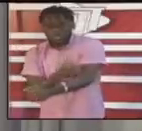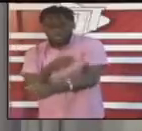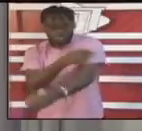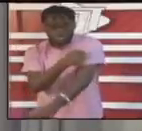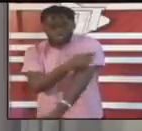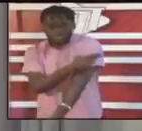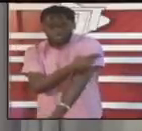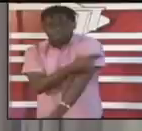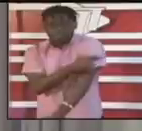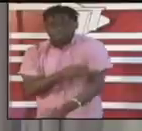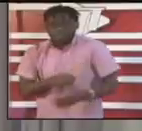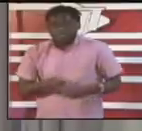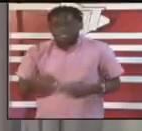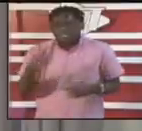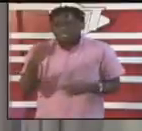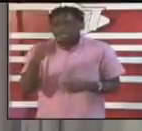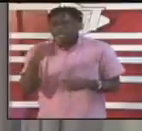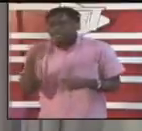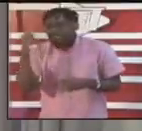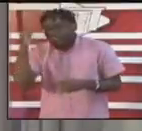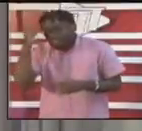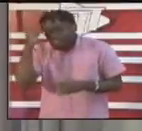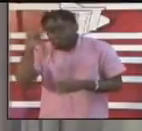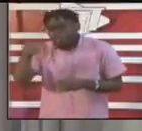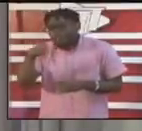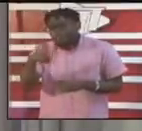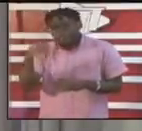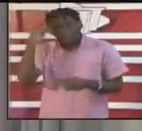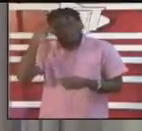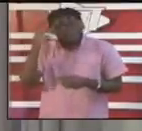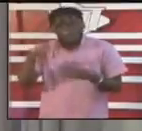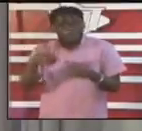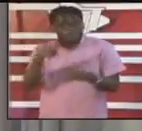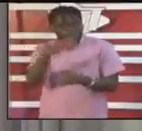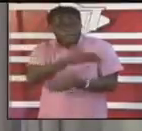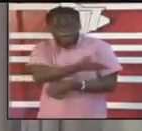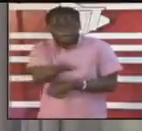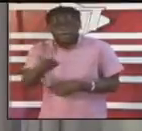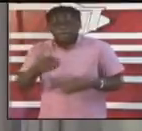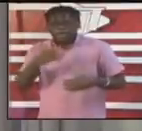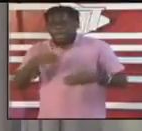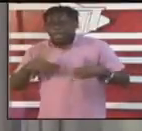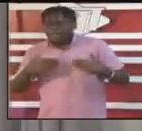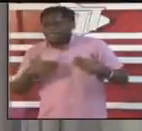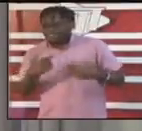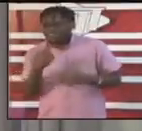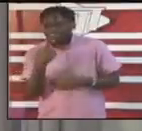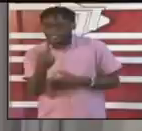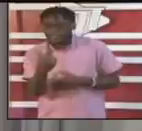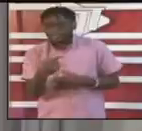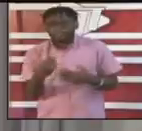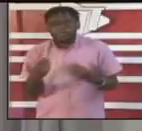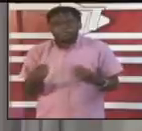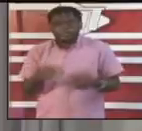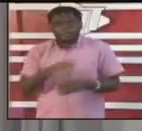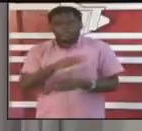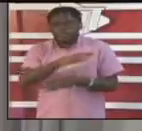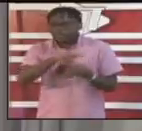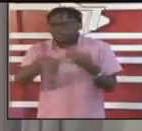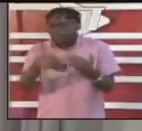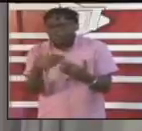health centers being closed. And I'm happy to report that all health centers and all health facilities